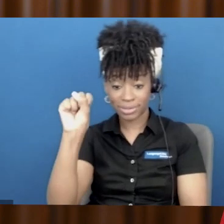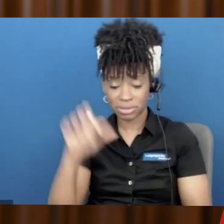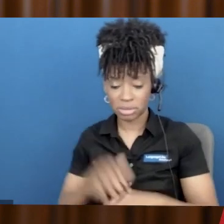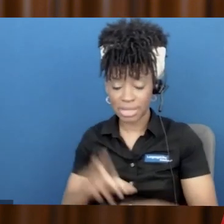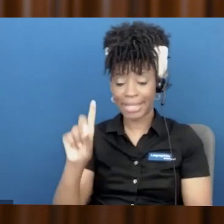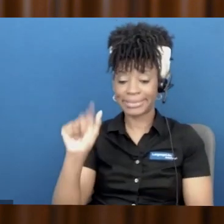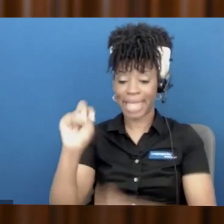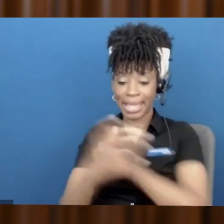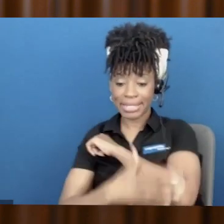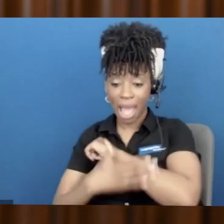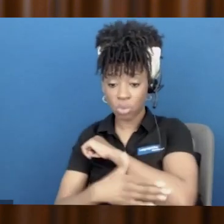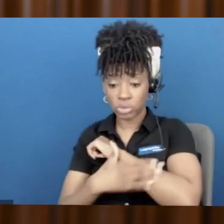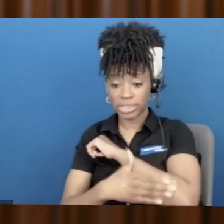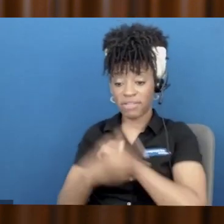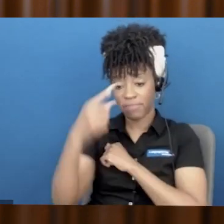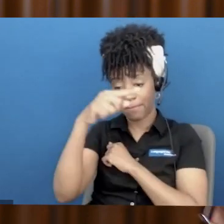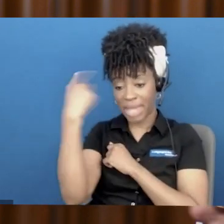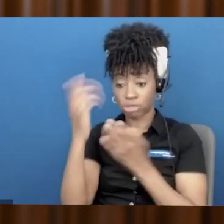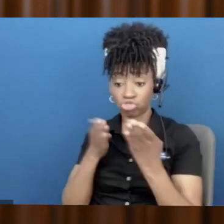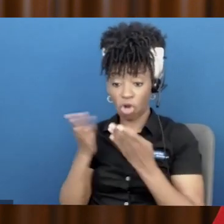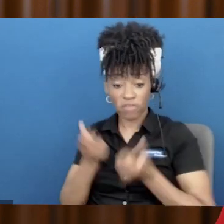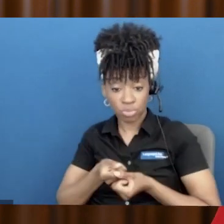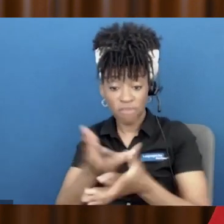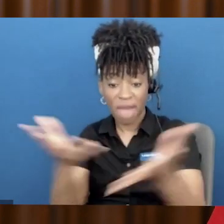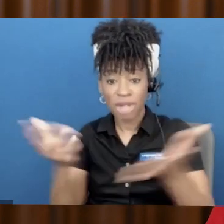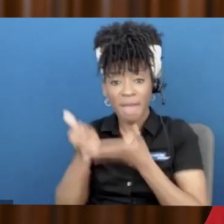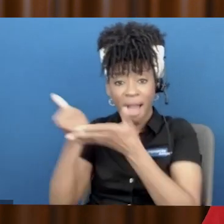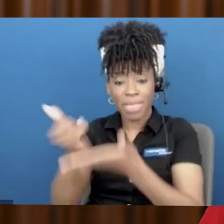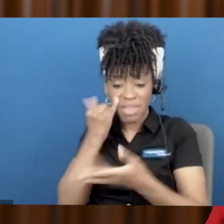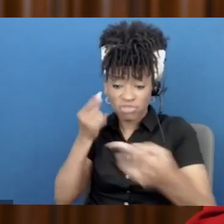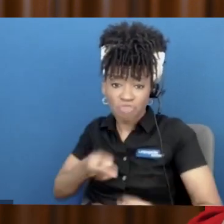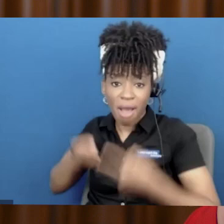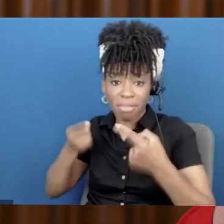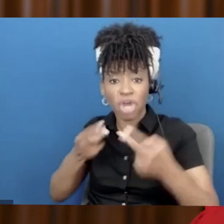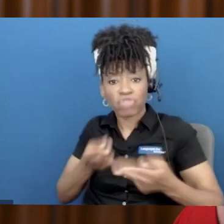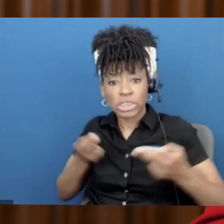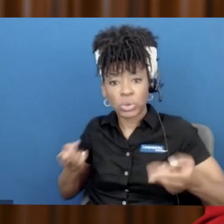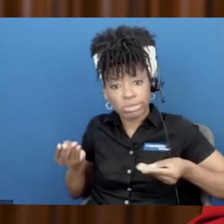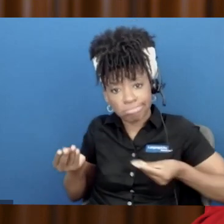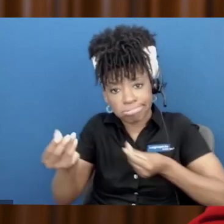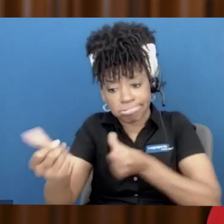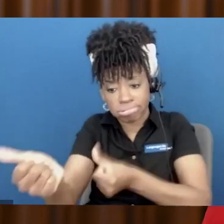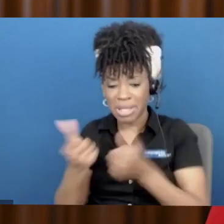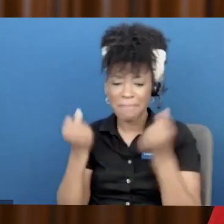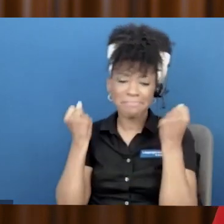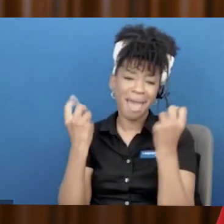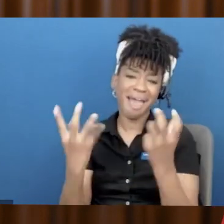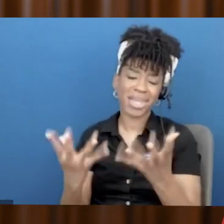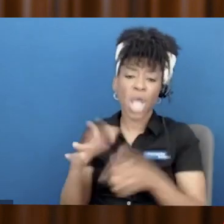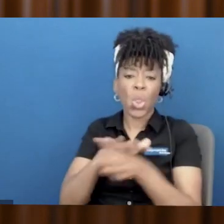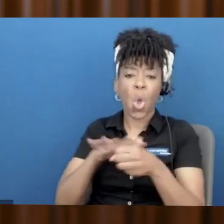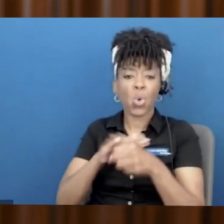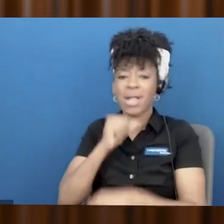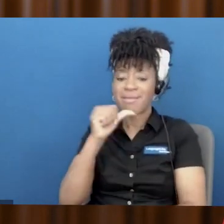connect community members who are struggling with resources to help them. So many of our local nonprofits have been